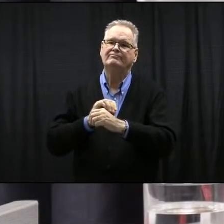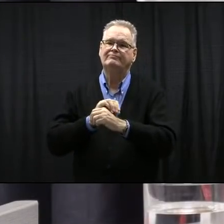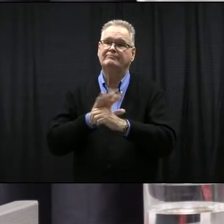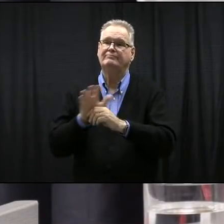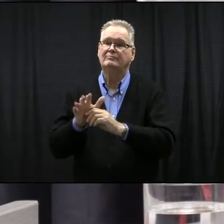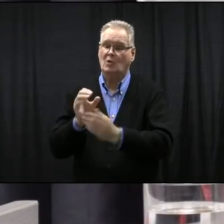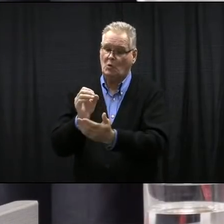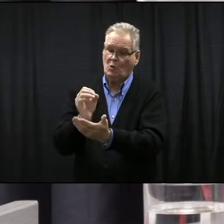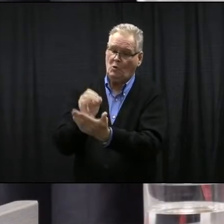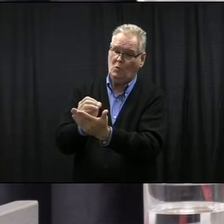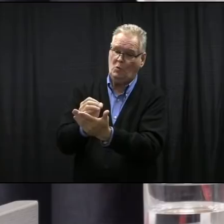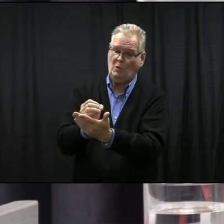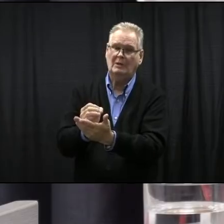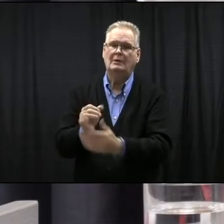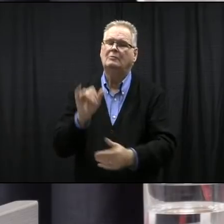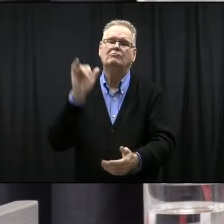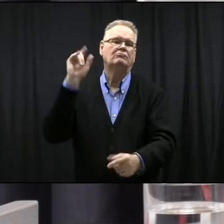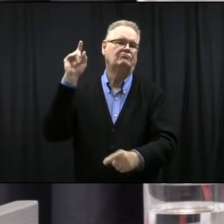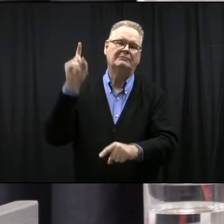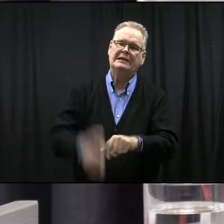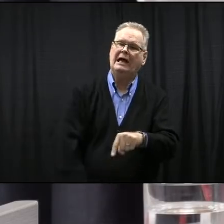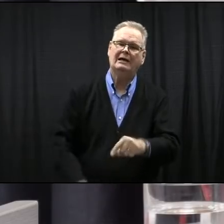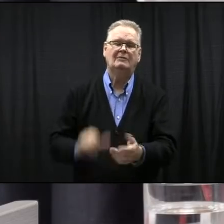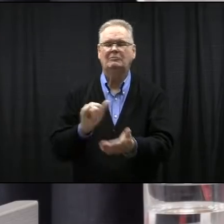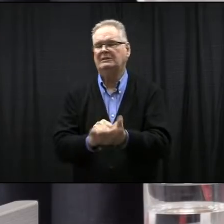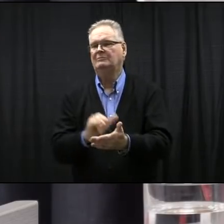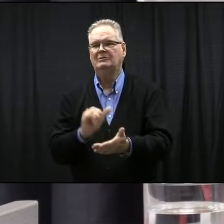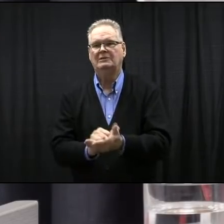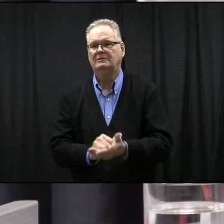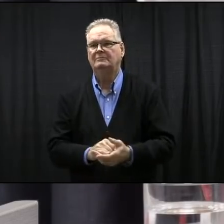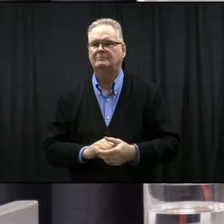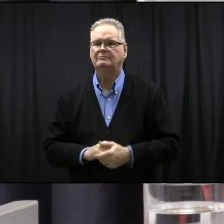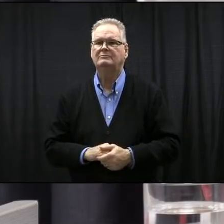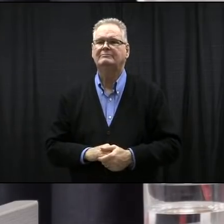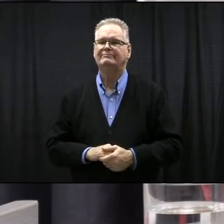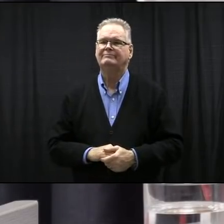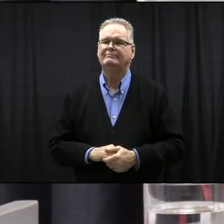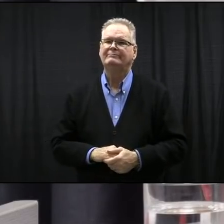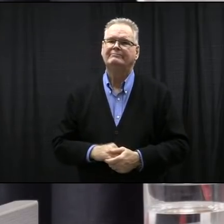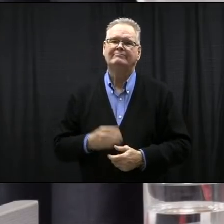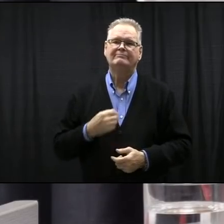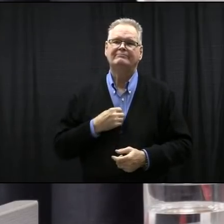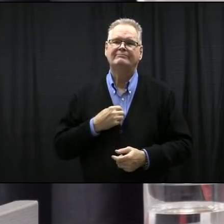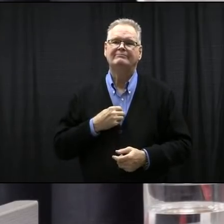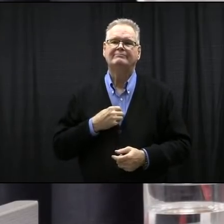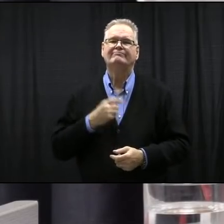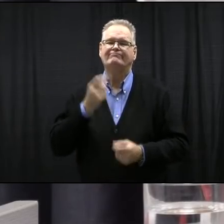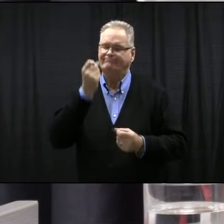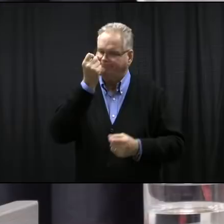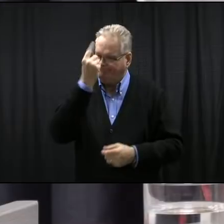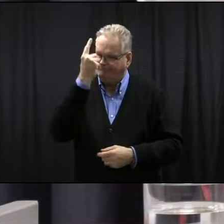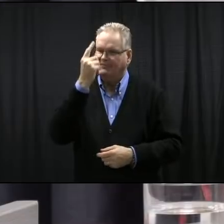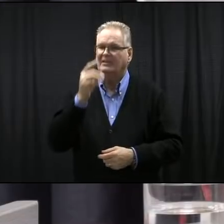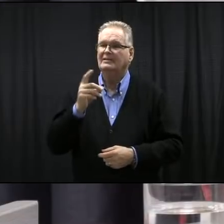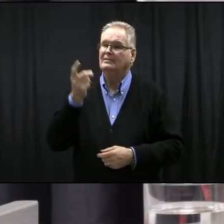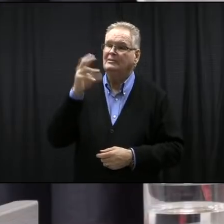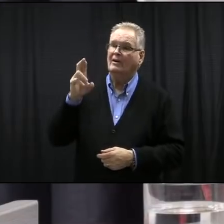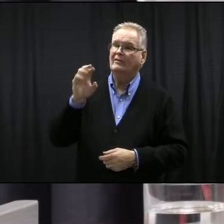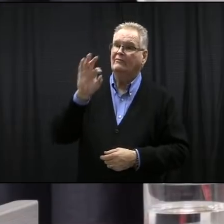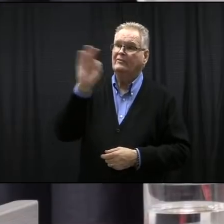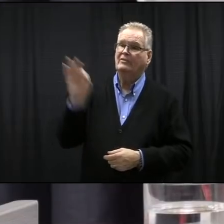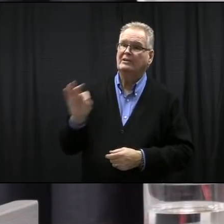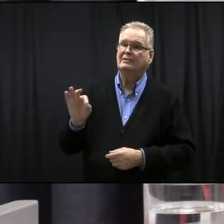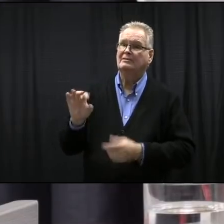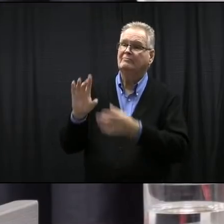acknowledging the really hard work of public health and their contact tracing. In view of the large numbers of contact tracing, I would once